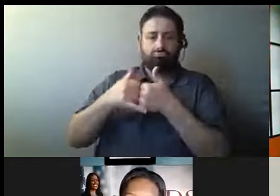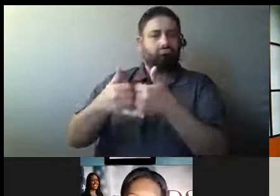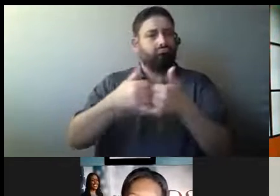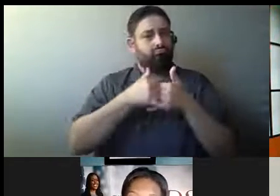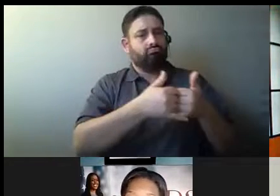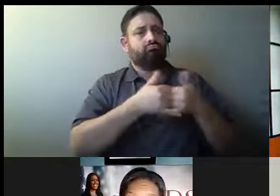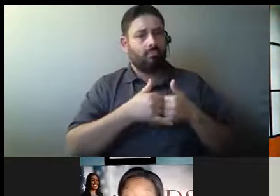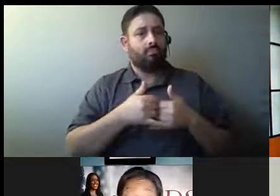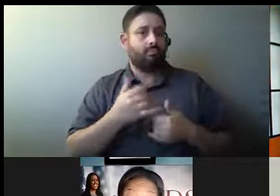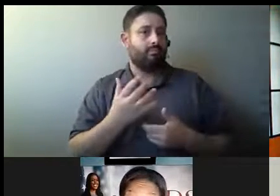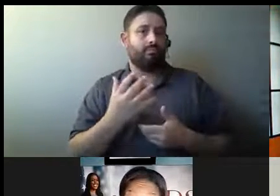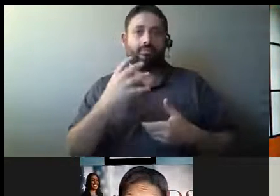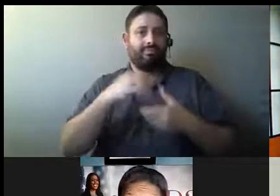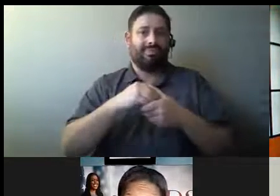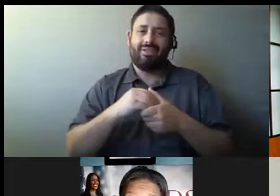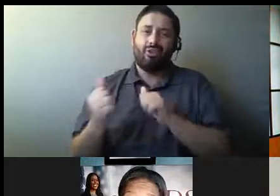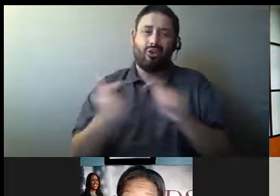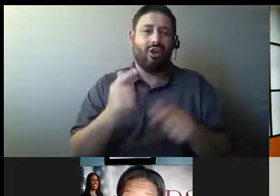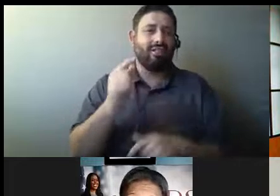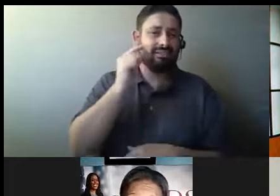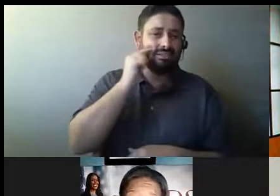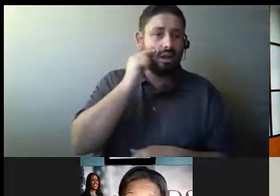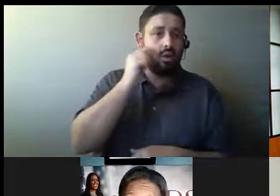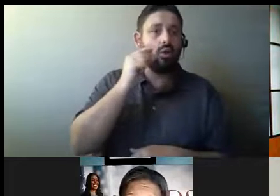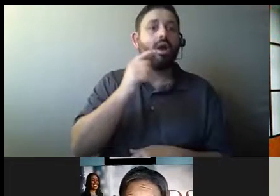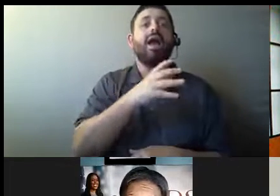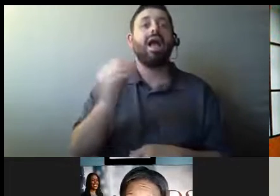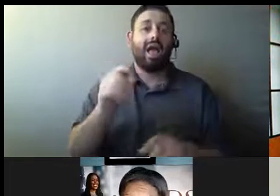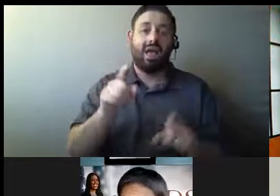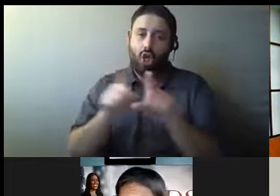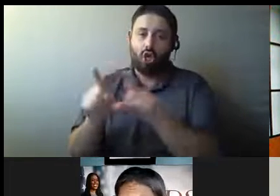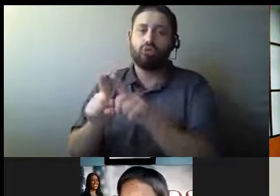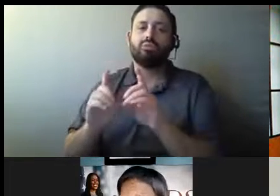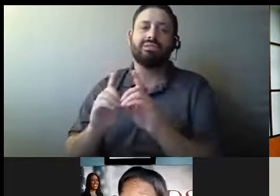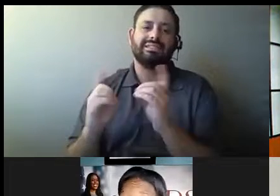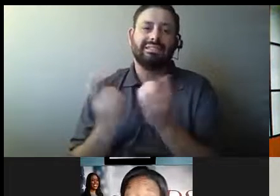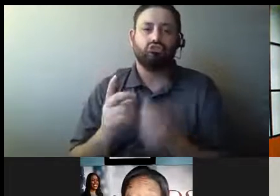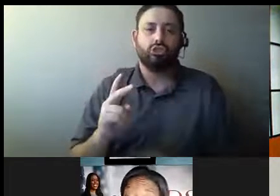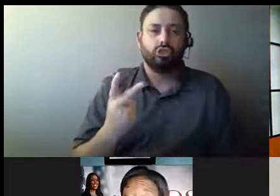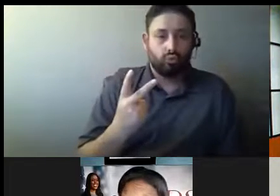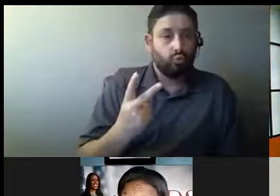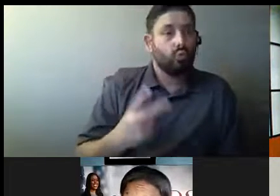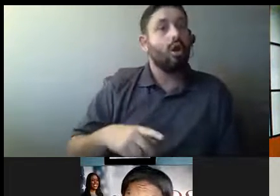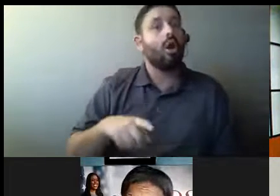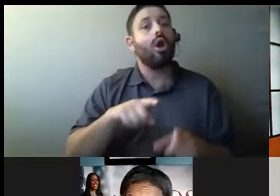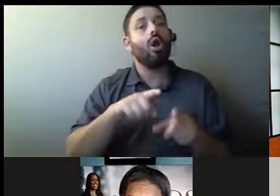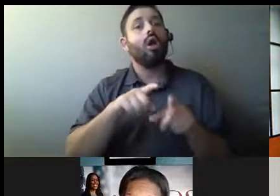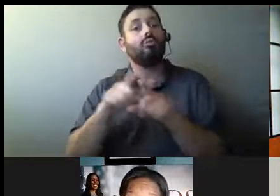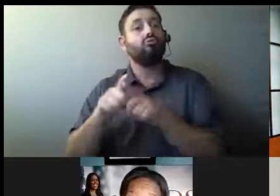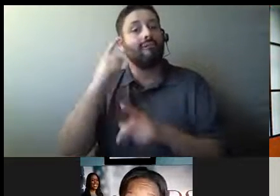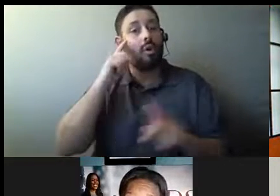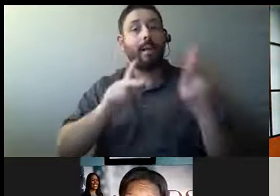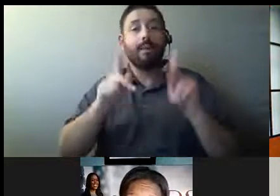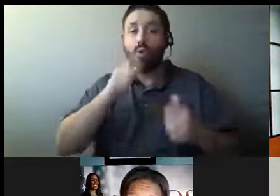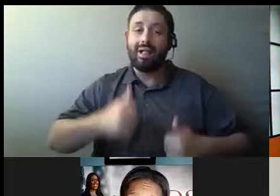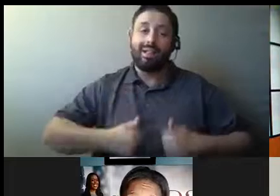within all of San Antonio, and also District 2. As far as people who live with disabilities